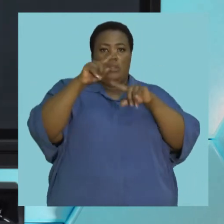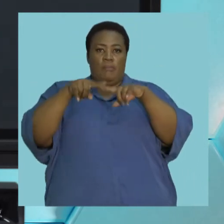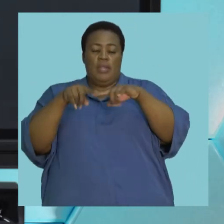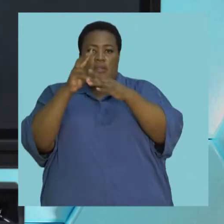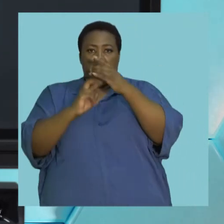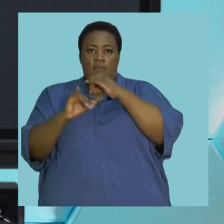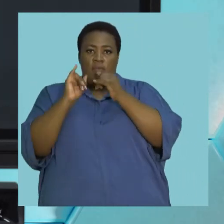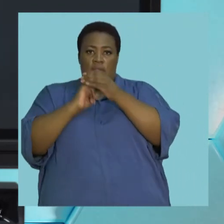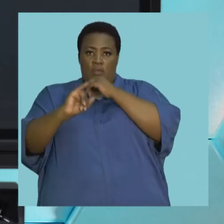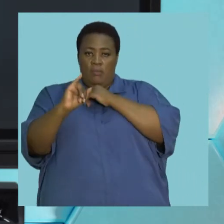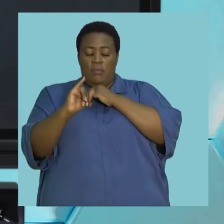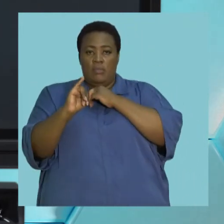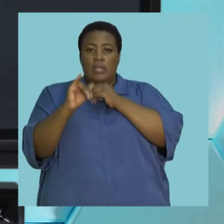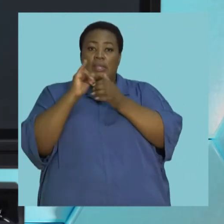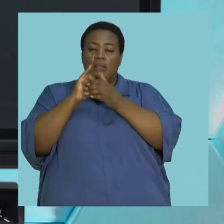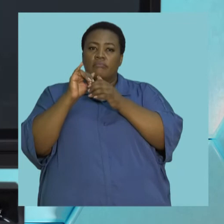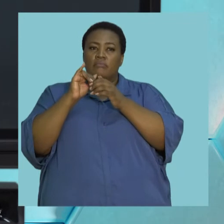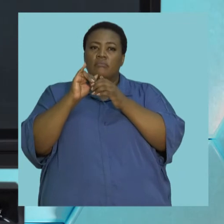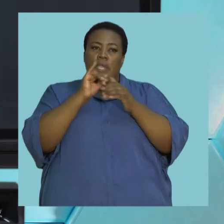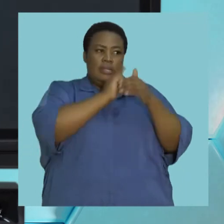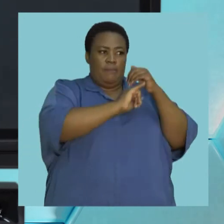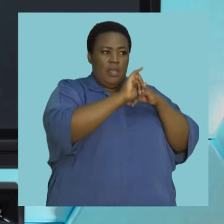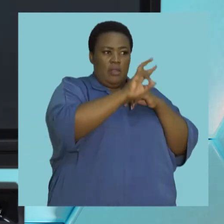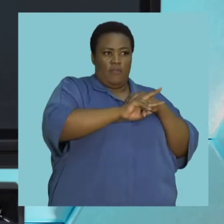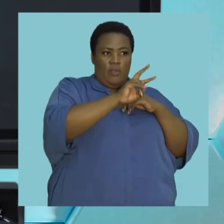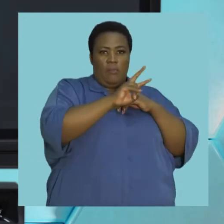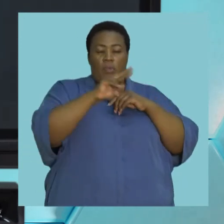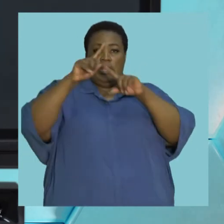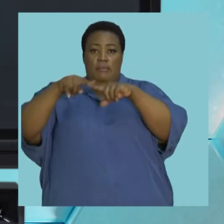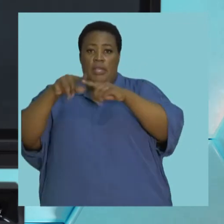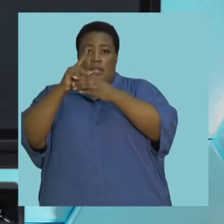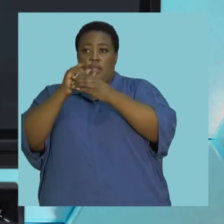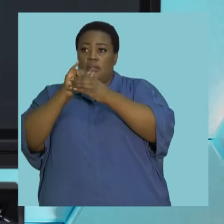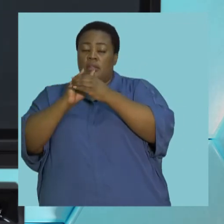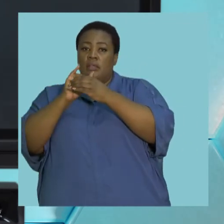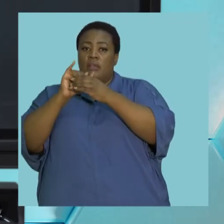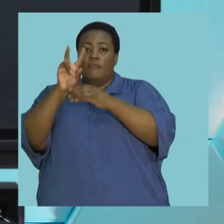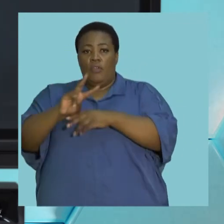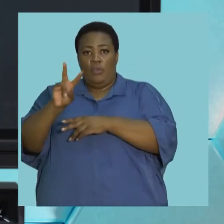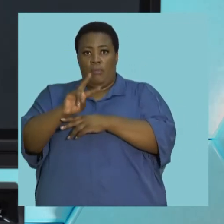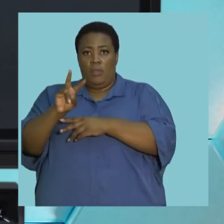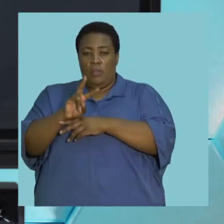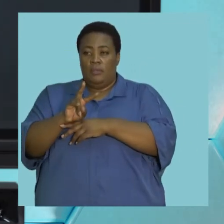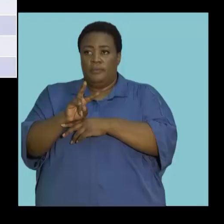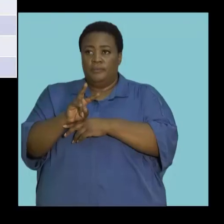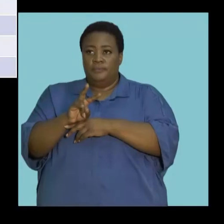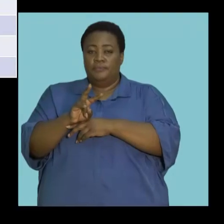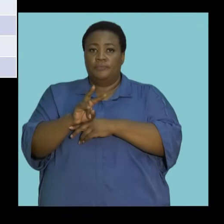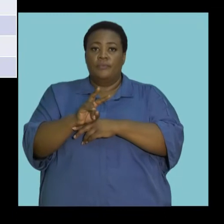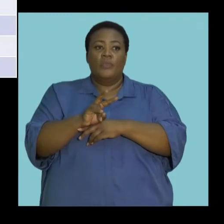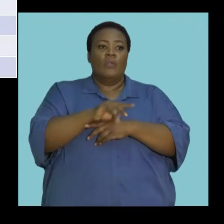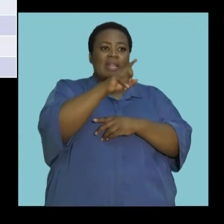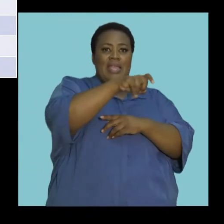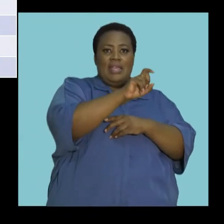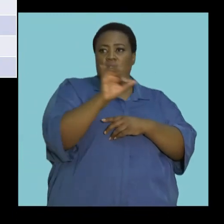variable. We've got to label the x and y axes. Identifying them first is important. So